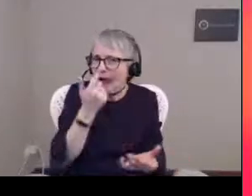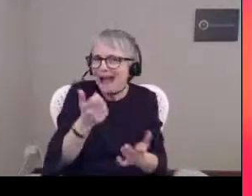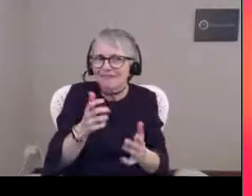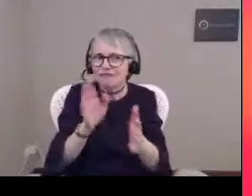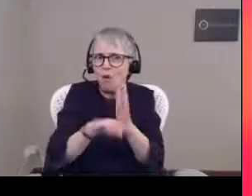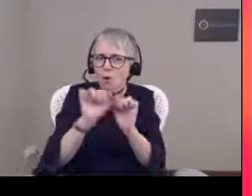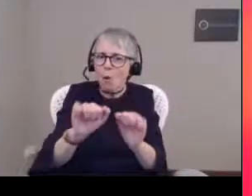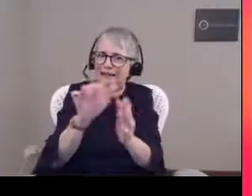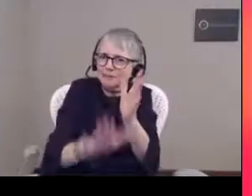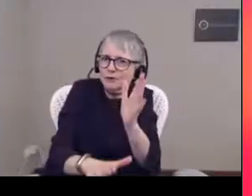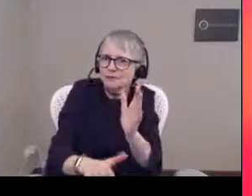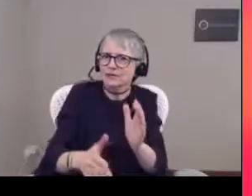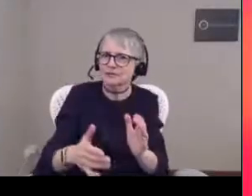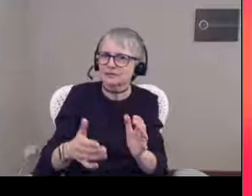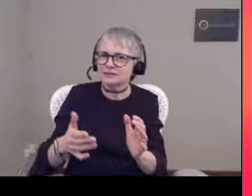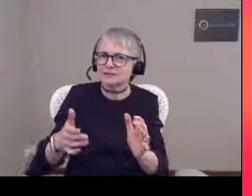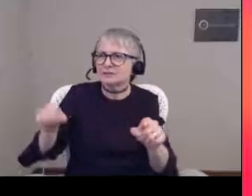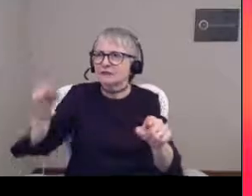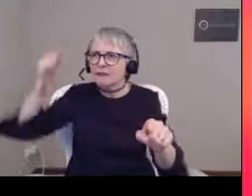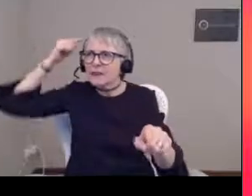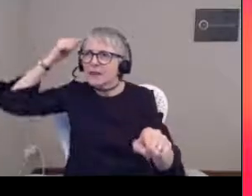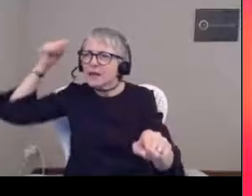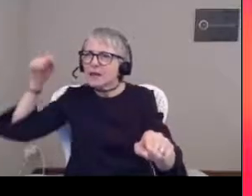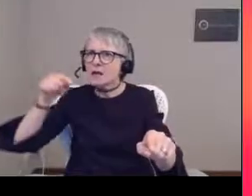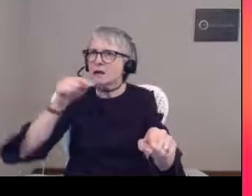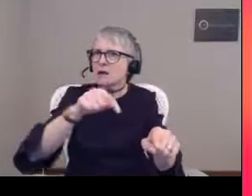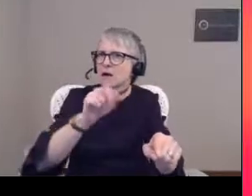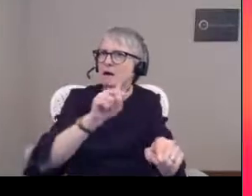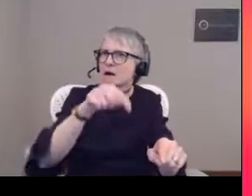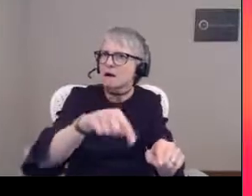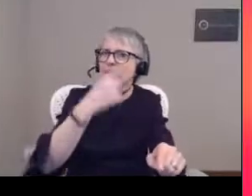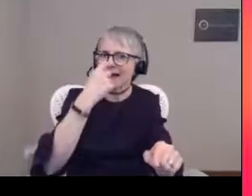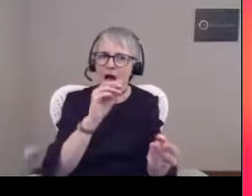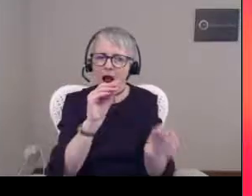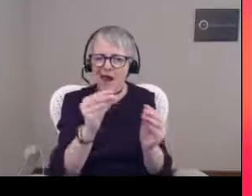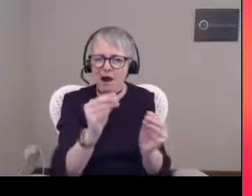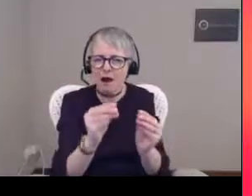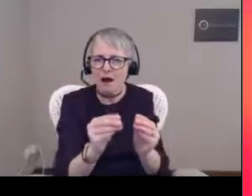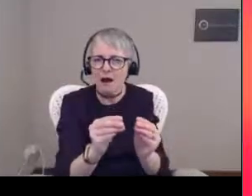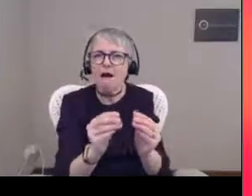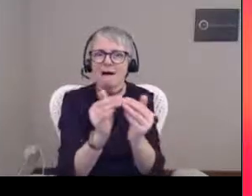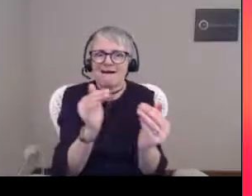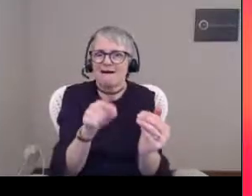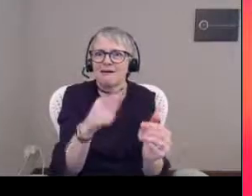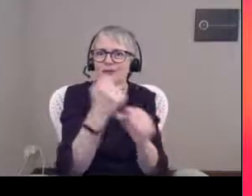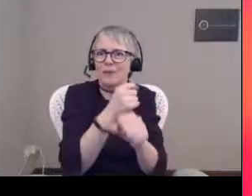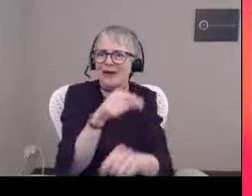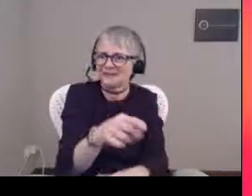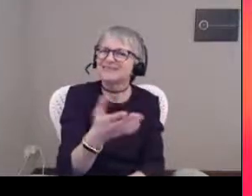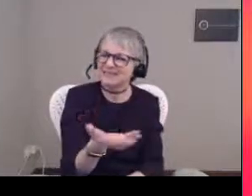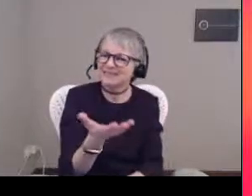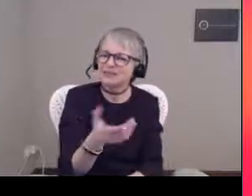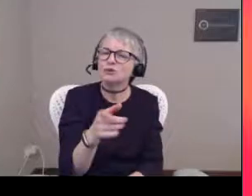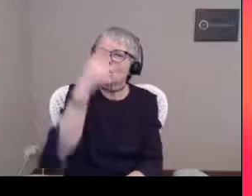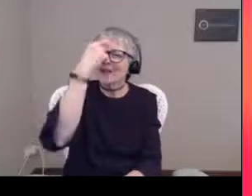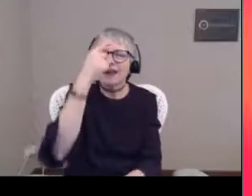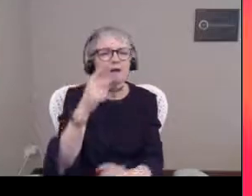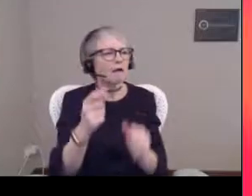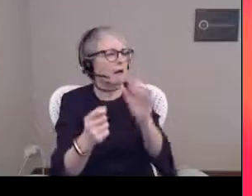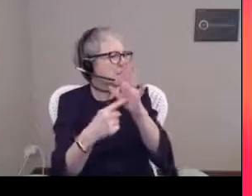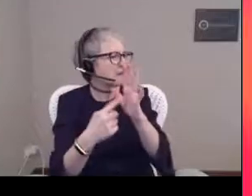you get a chance to interview within ITV, is just think about sort of key things around how you would approach certain issues. So